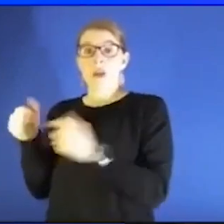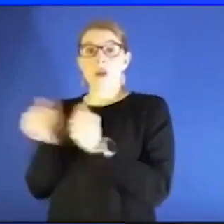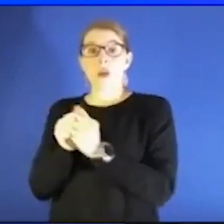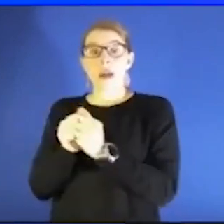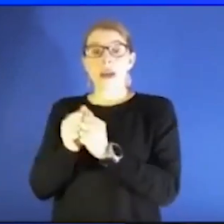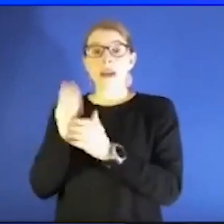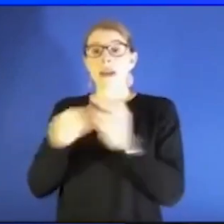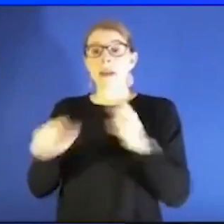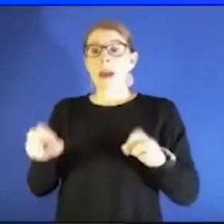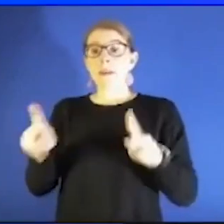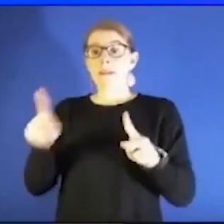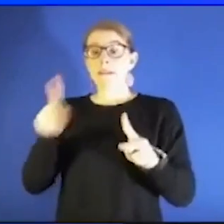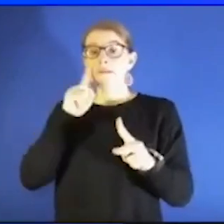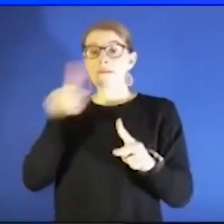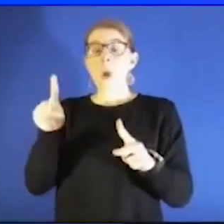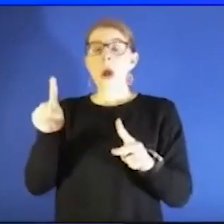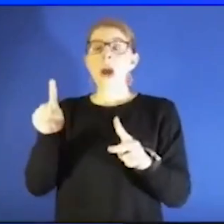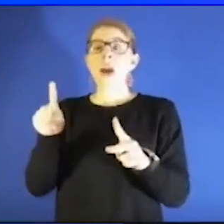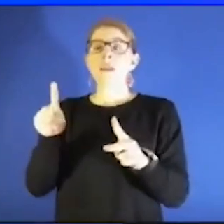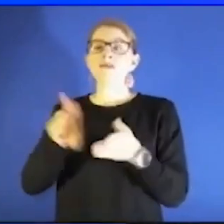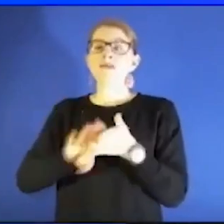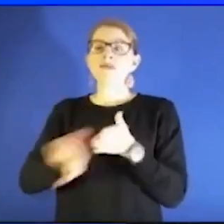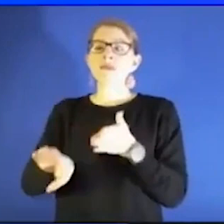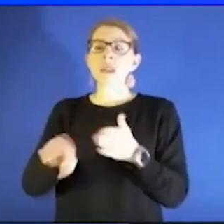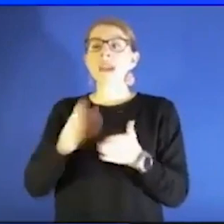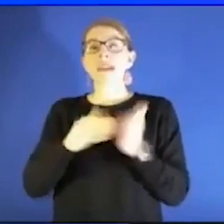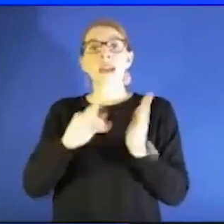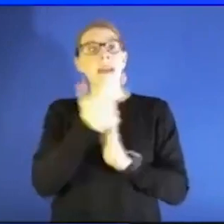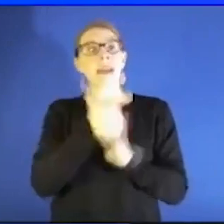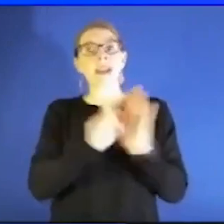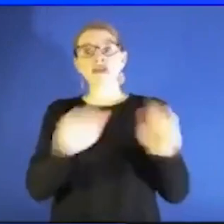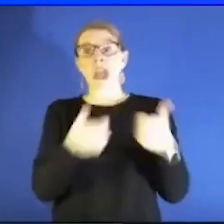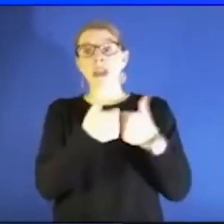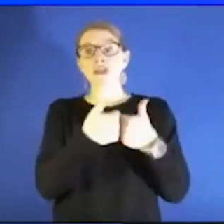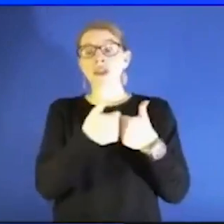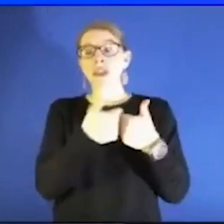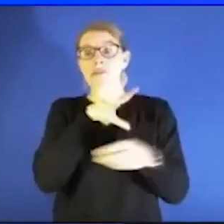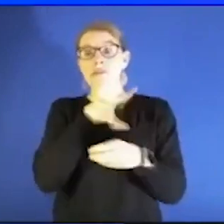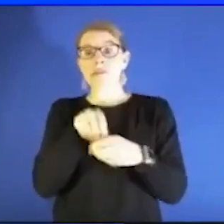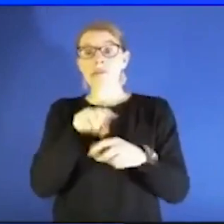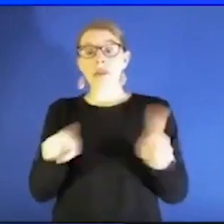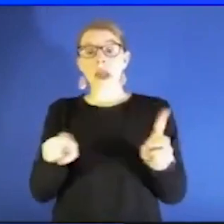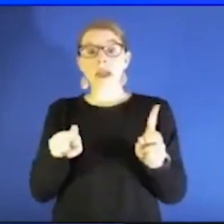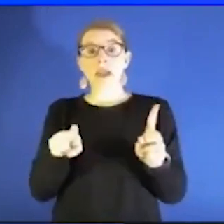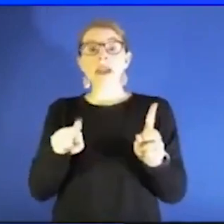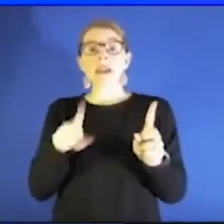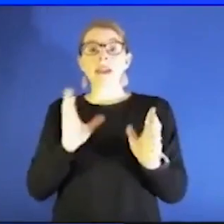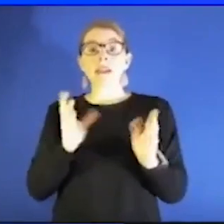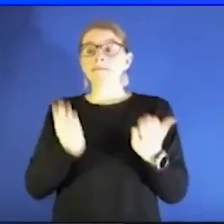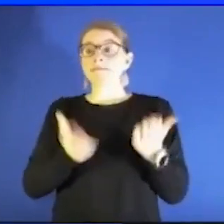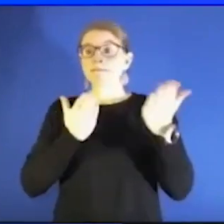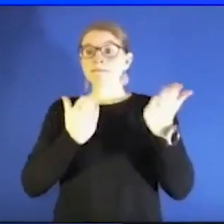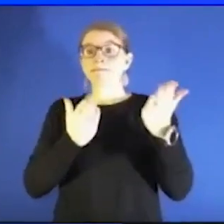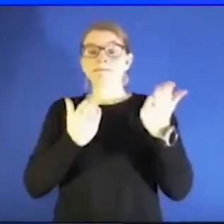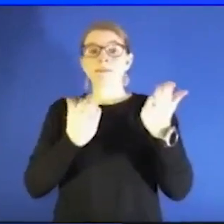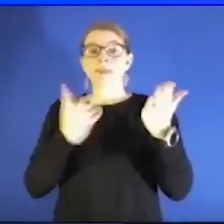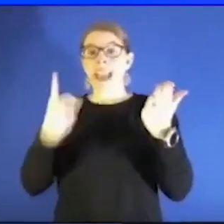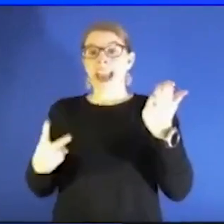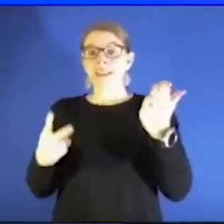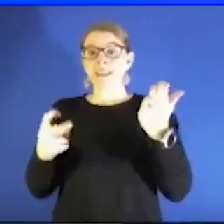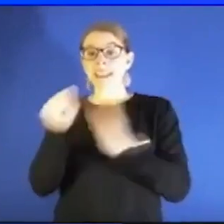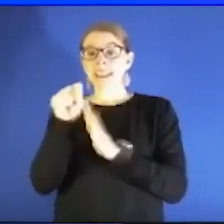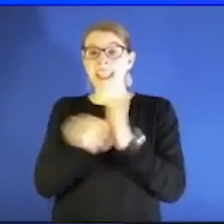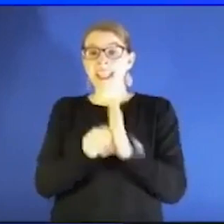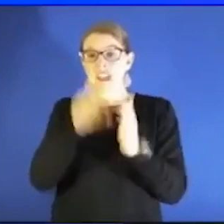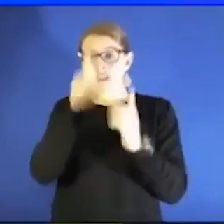for exemptions. There was some legal challenges to that, and that was there was an injunction in about half of the states,